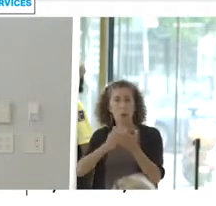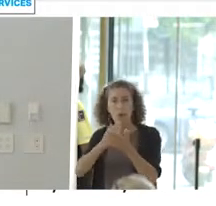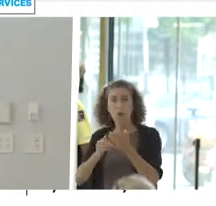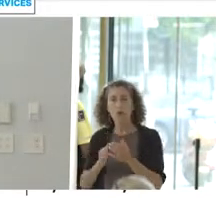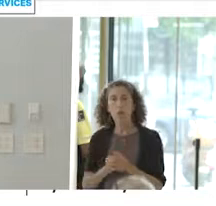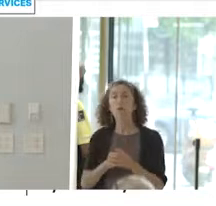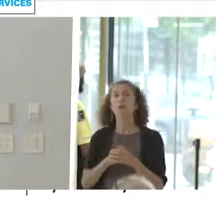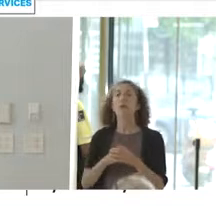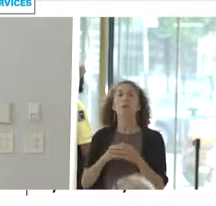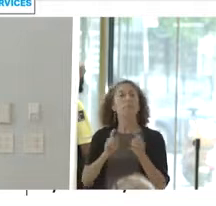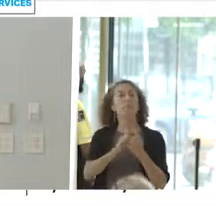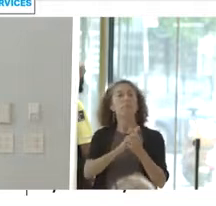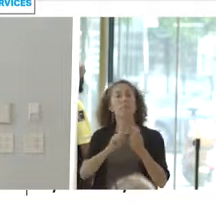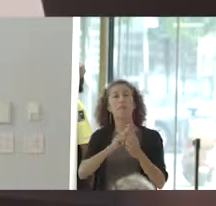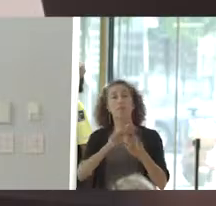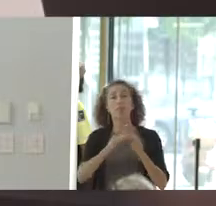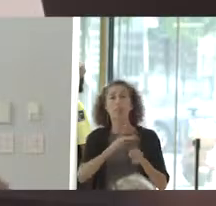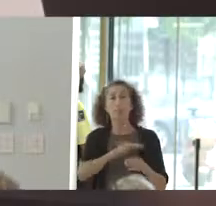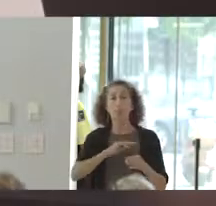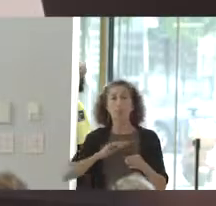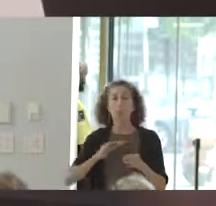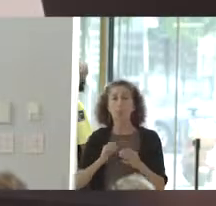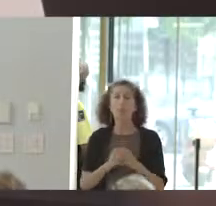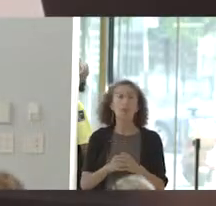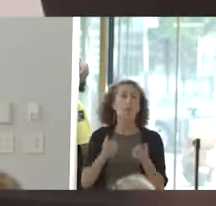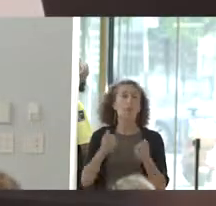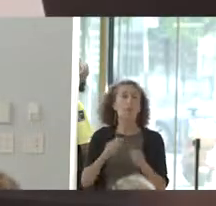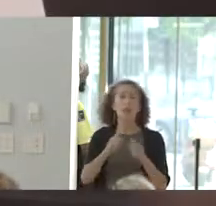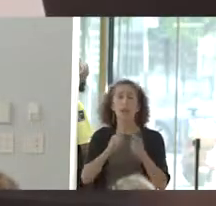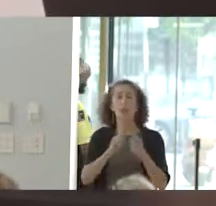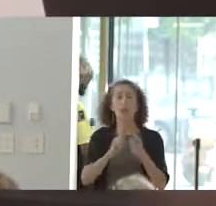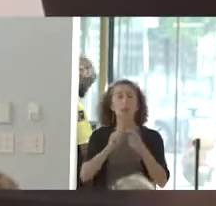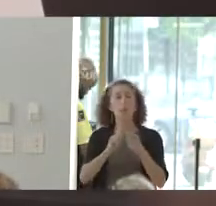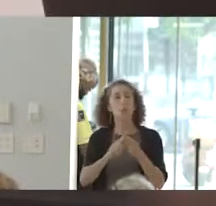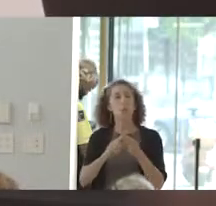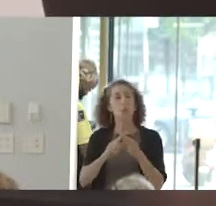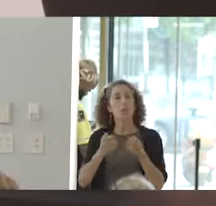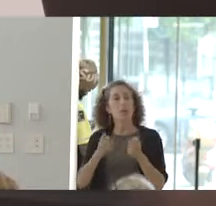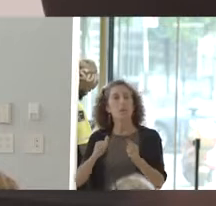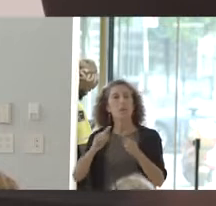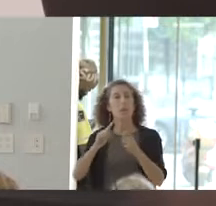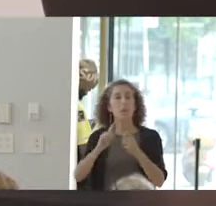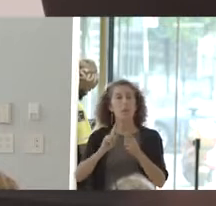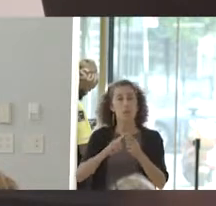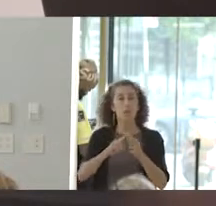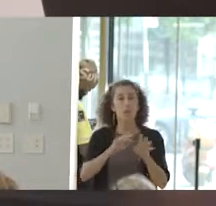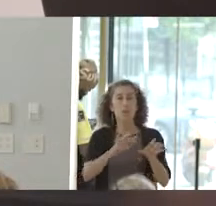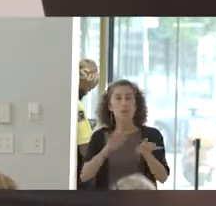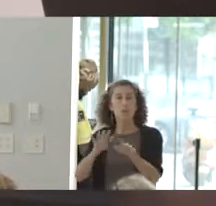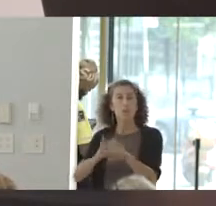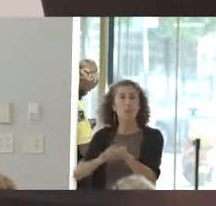community, trying to gauge a level of concern for a particular